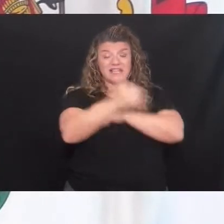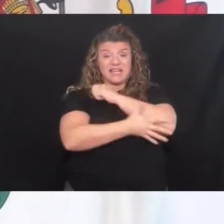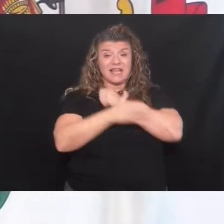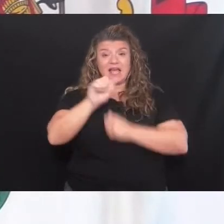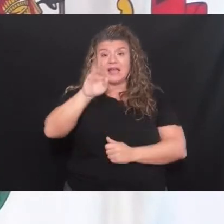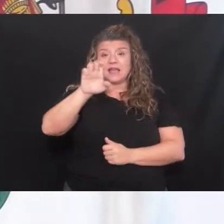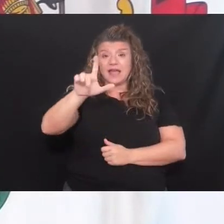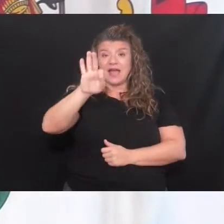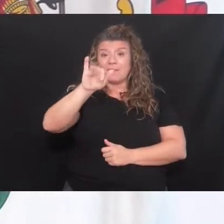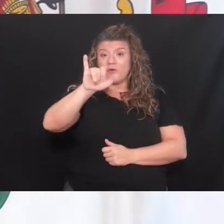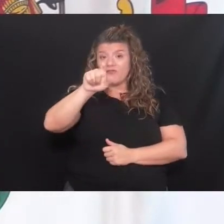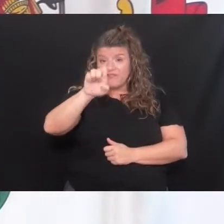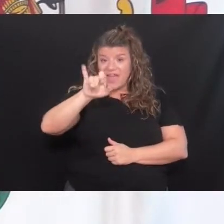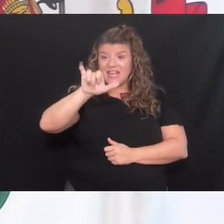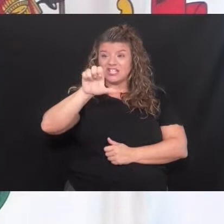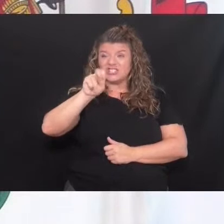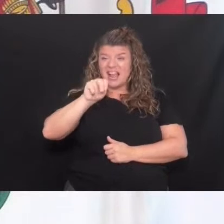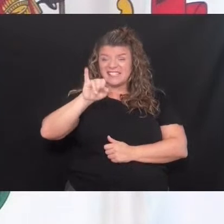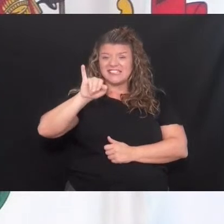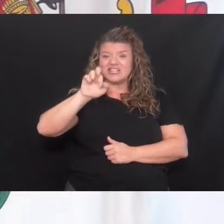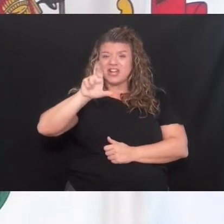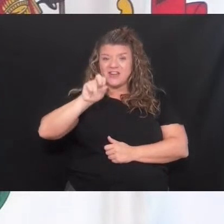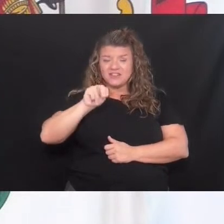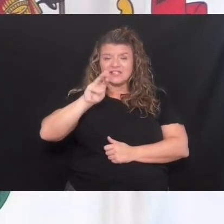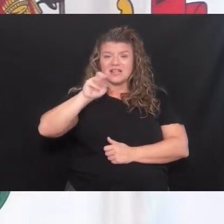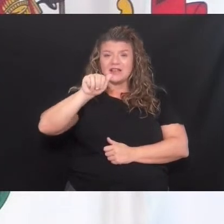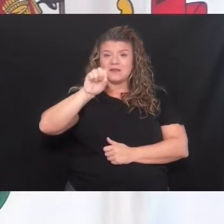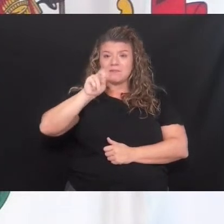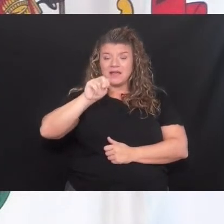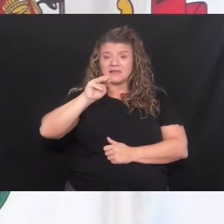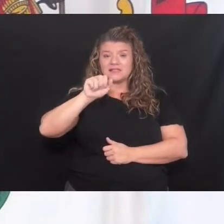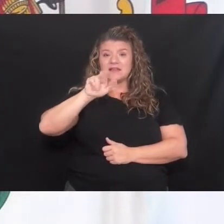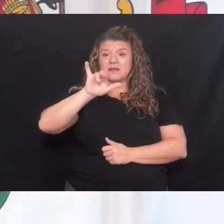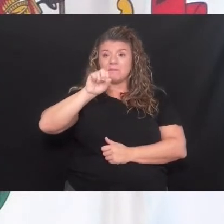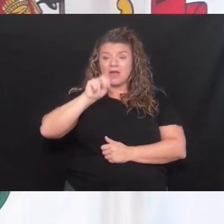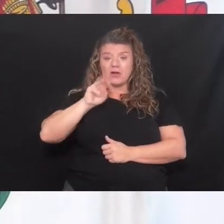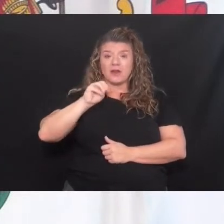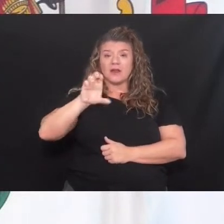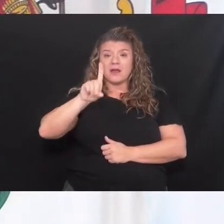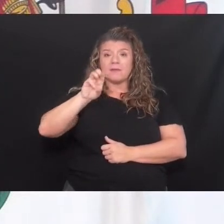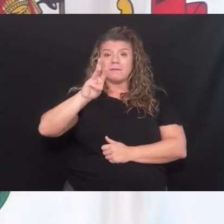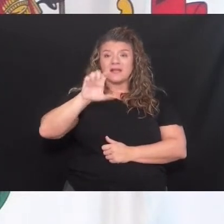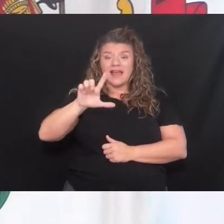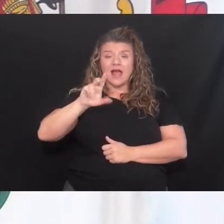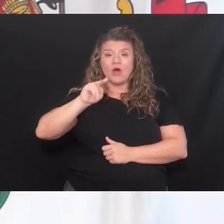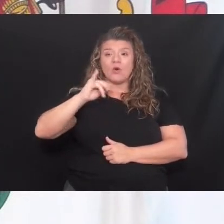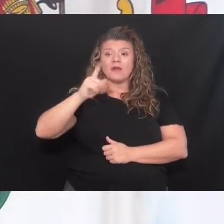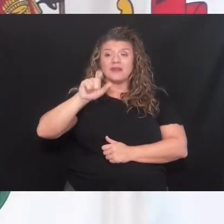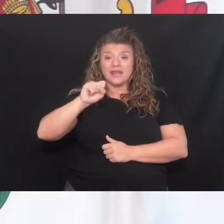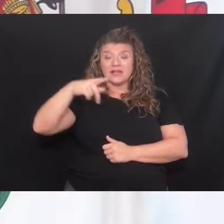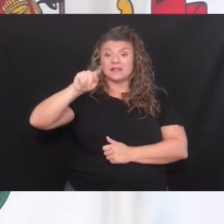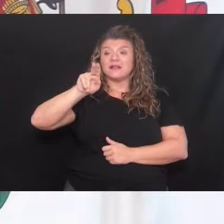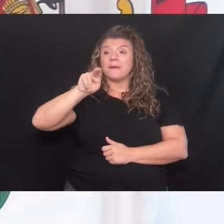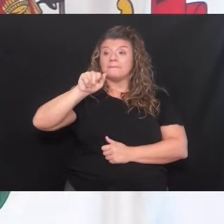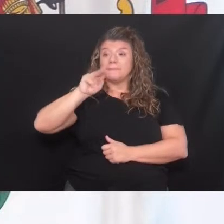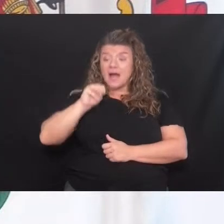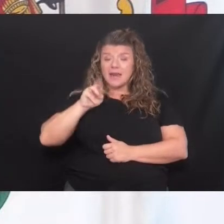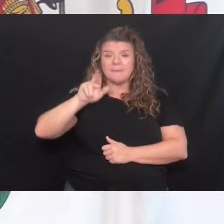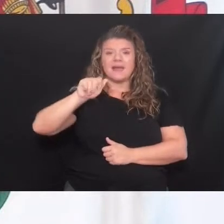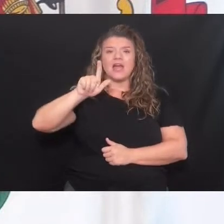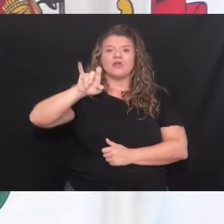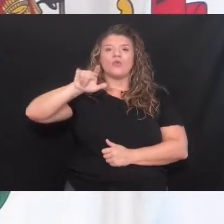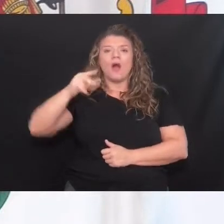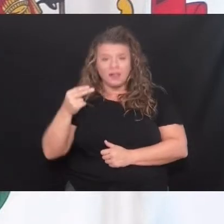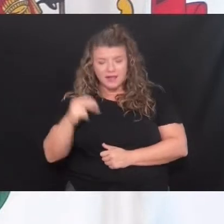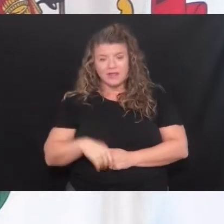Cabell, Fayette, Jackson, Jefferson, Mason, Marion, McDowell, Nicholas, Putnam, and Raleigh counties. We have 30 inmates